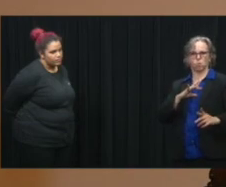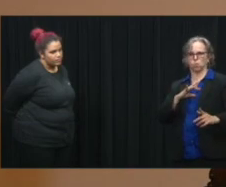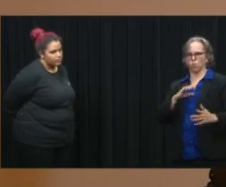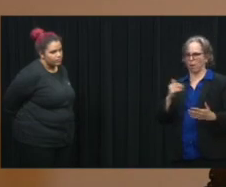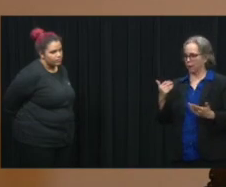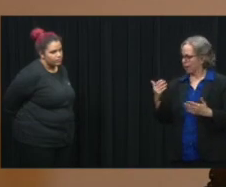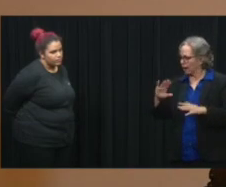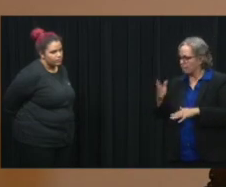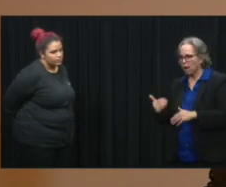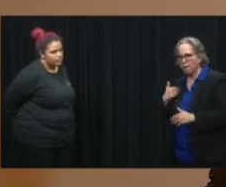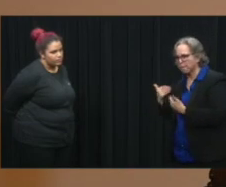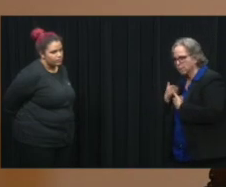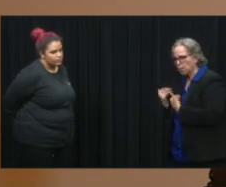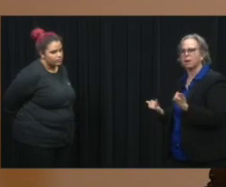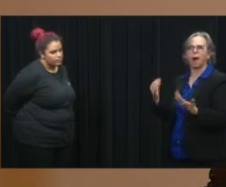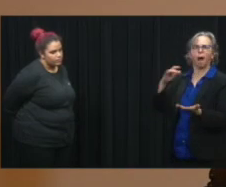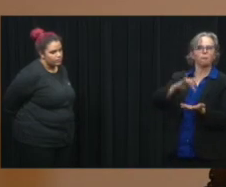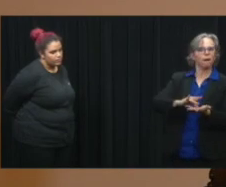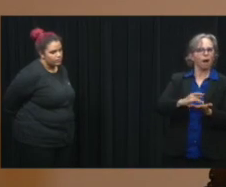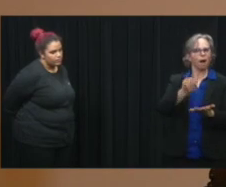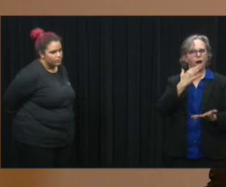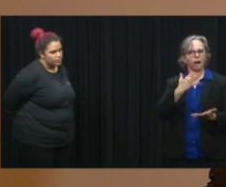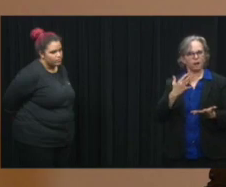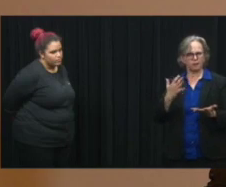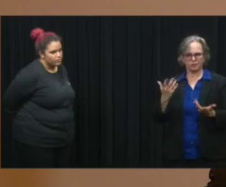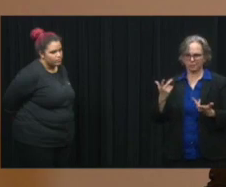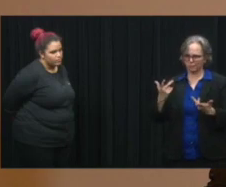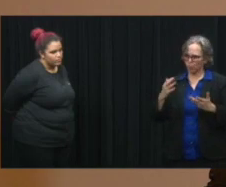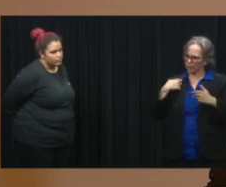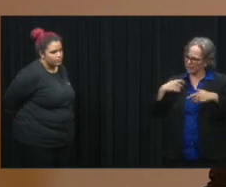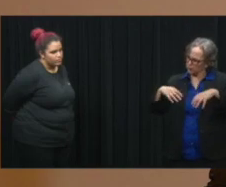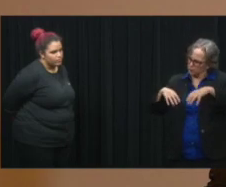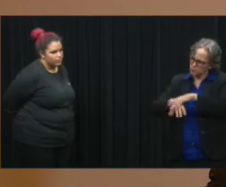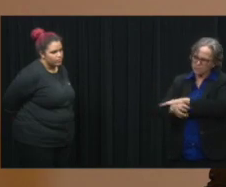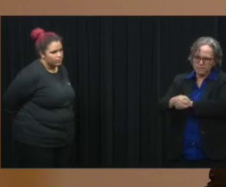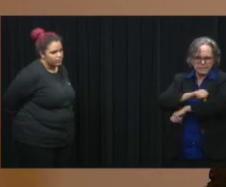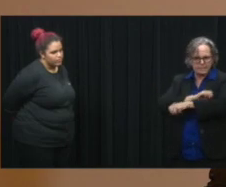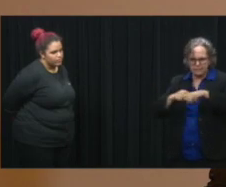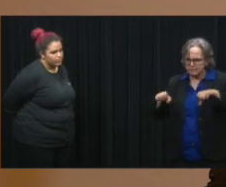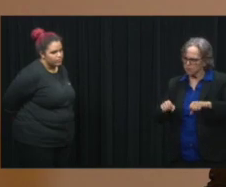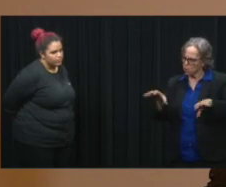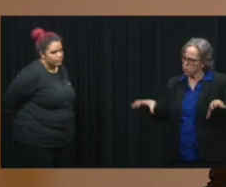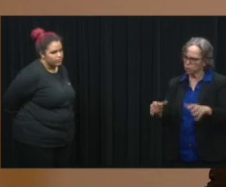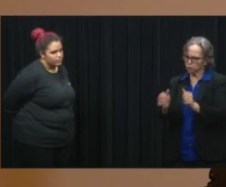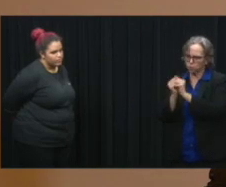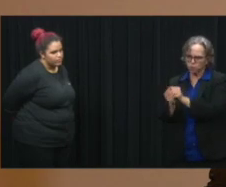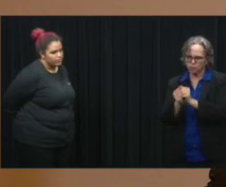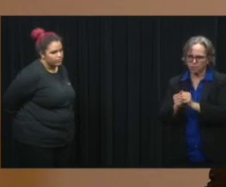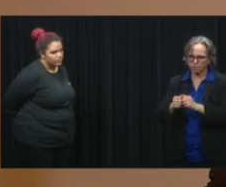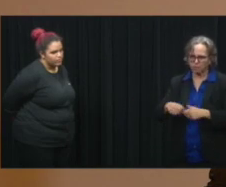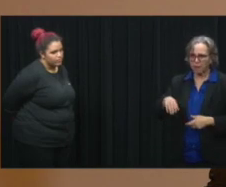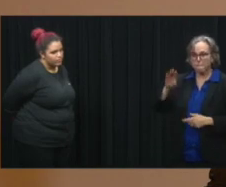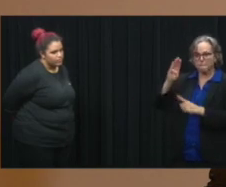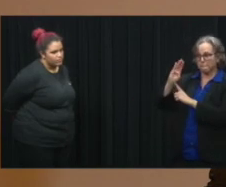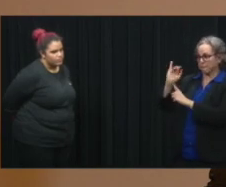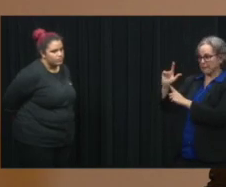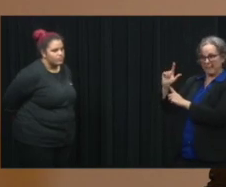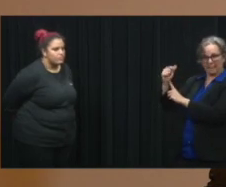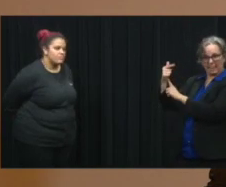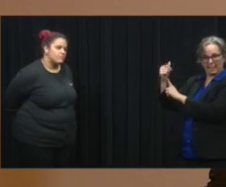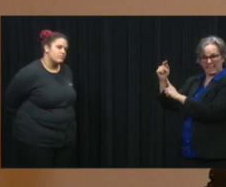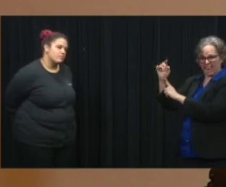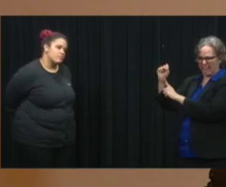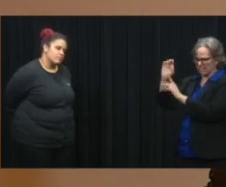The scientists are working full bore. I mean, again, this is something that Bill Gates was speaking to. They're funding,